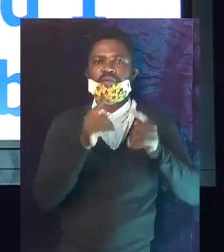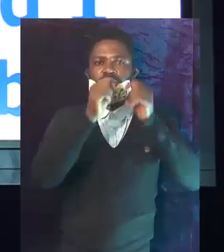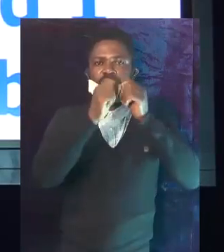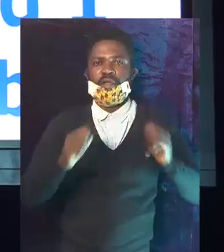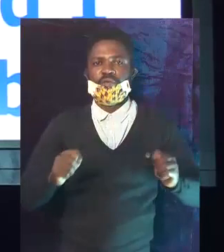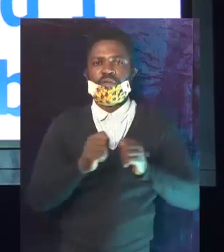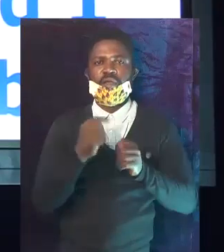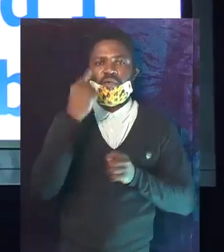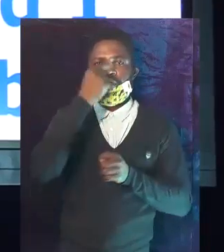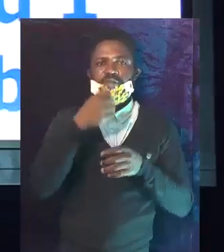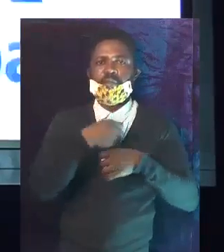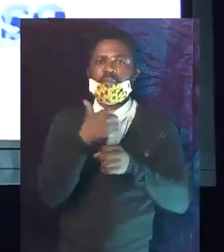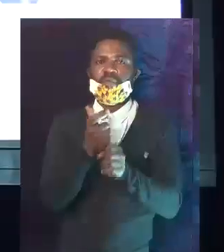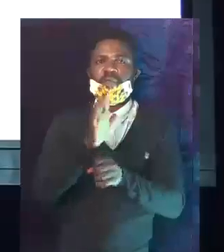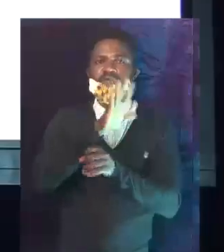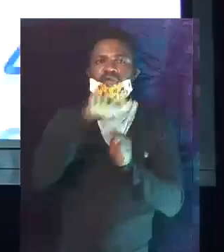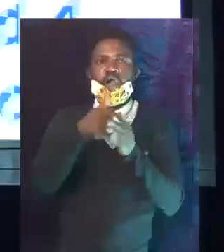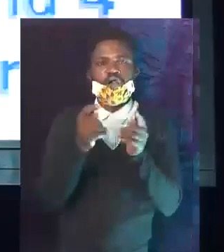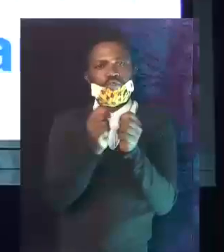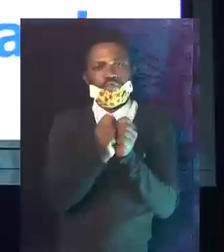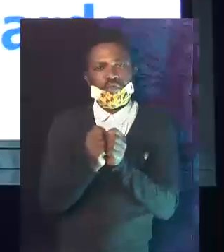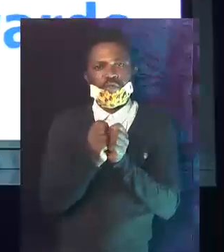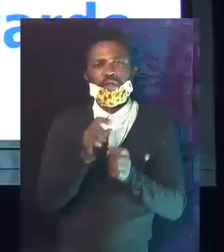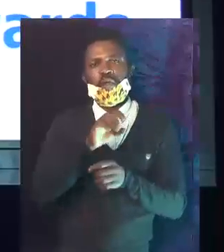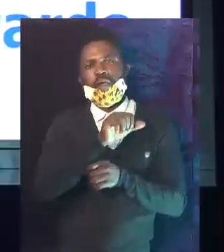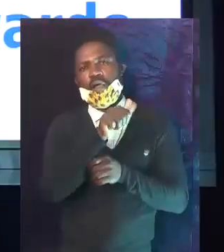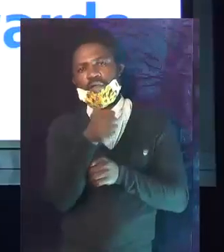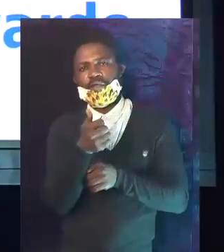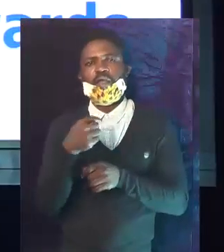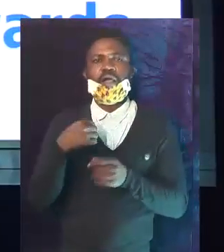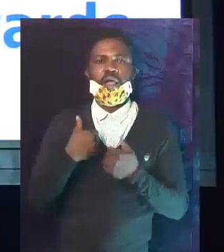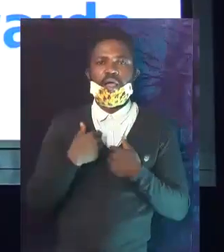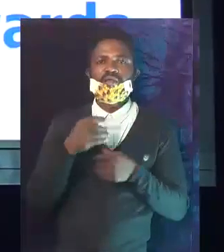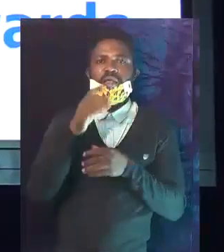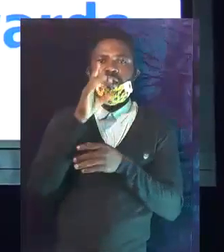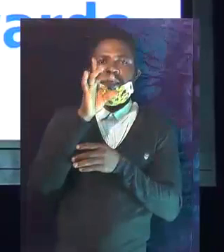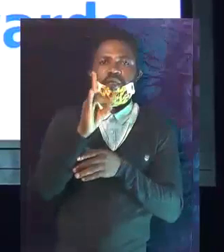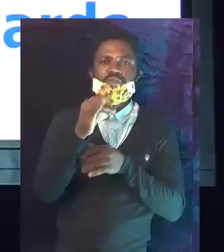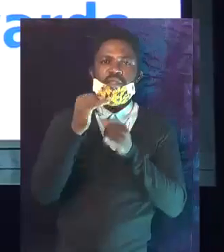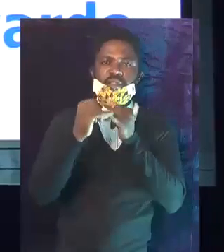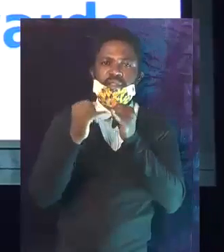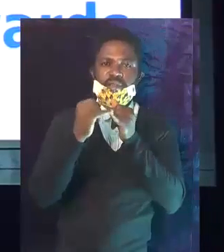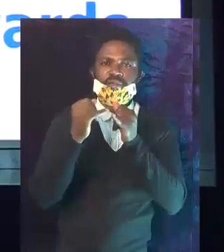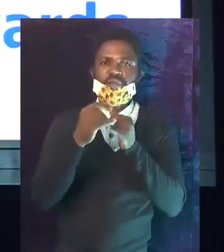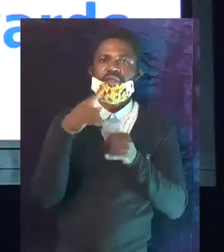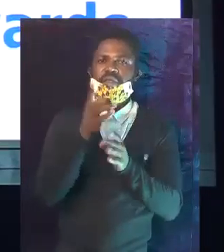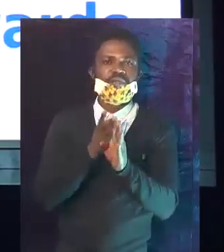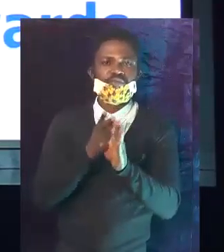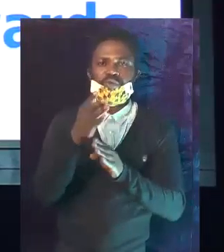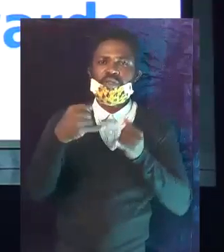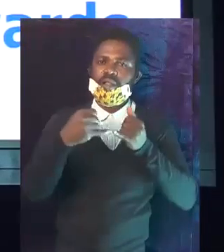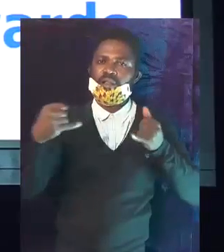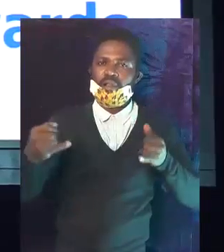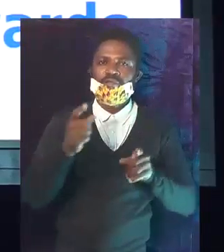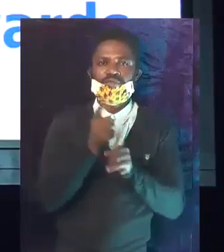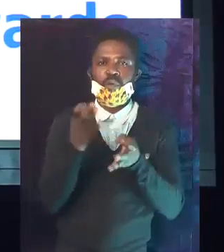making 5 altogether. What else does it have? We have 8 edges. edges, remember, are the straight lines. So